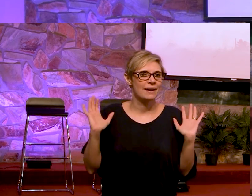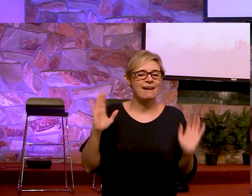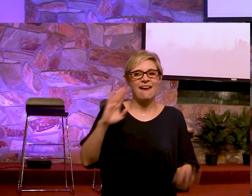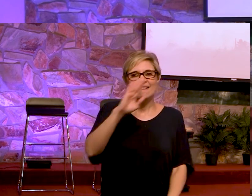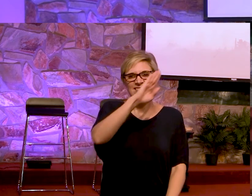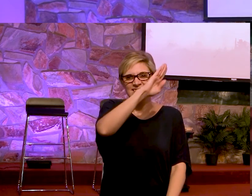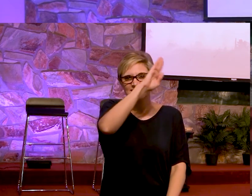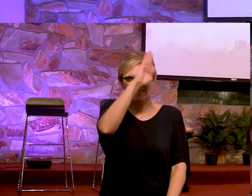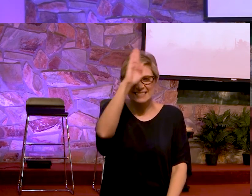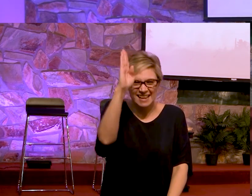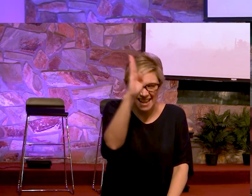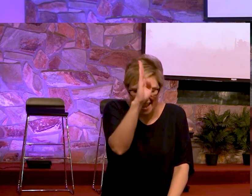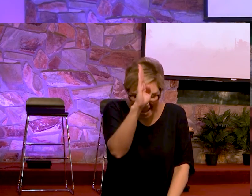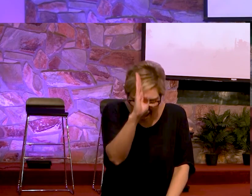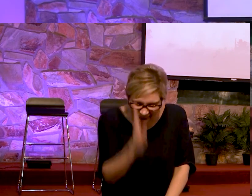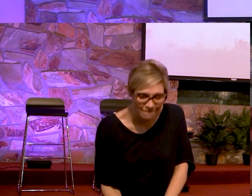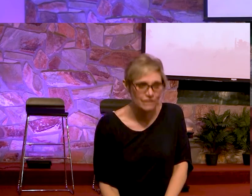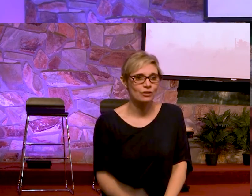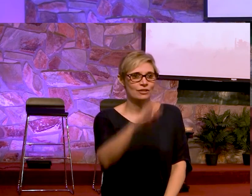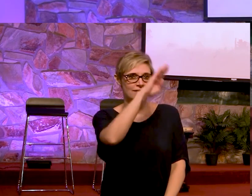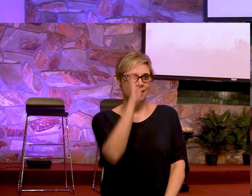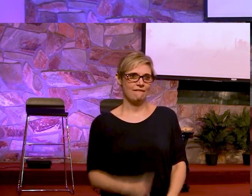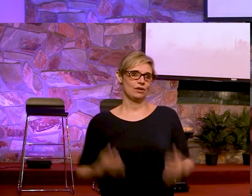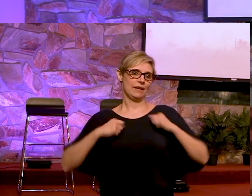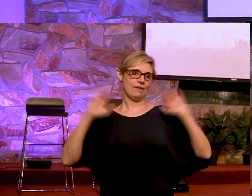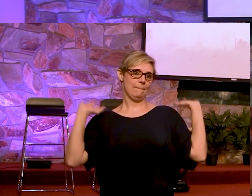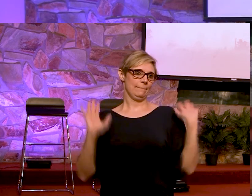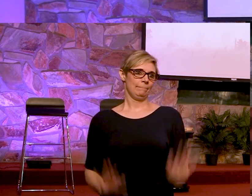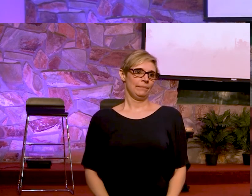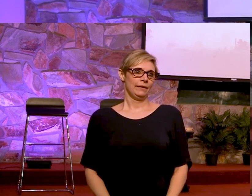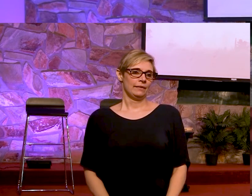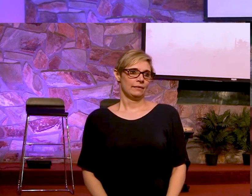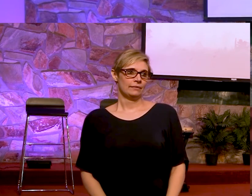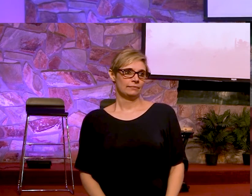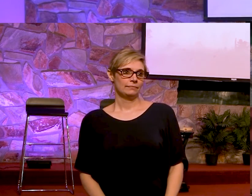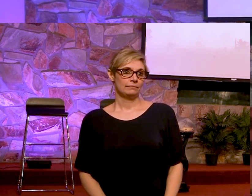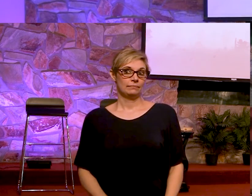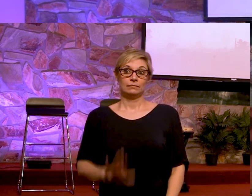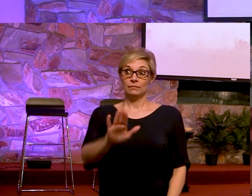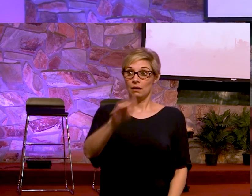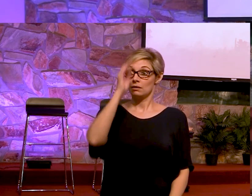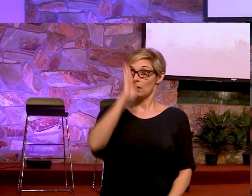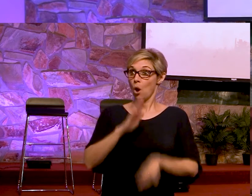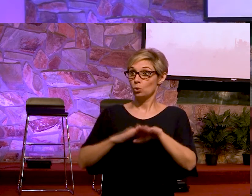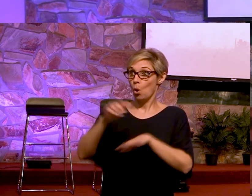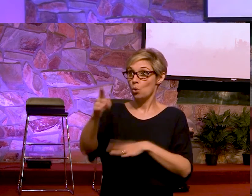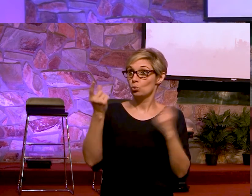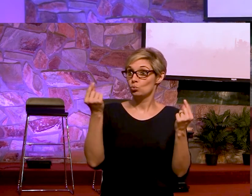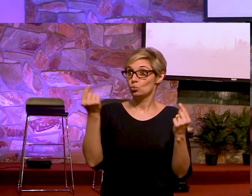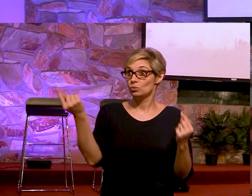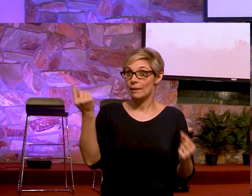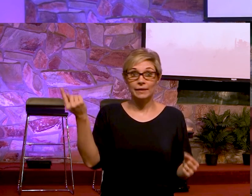Never, ever give up. If God's called you to do something,